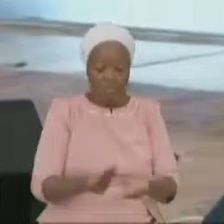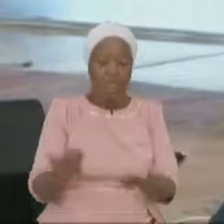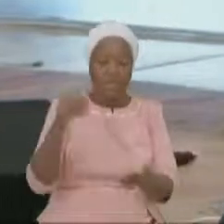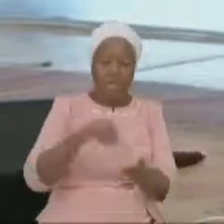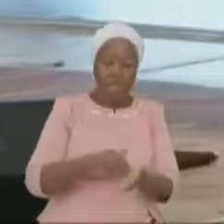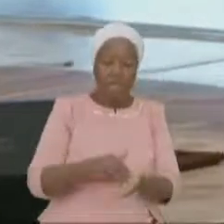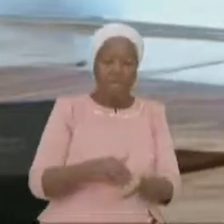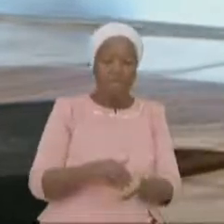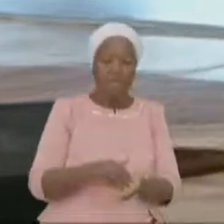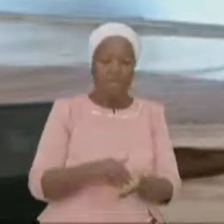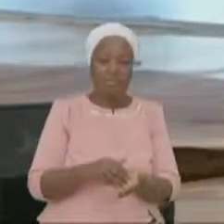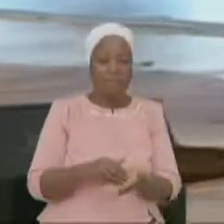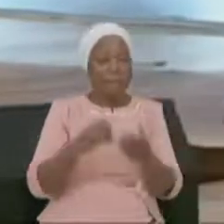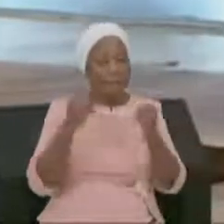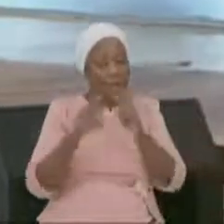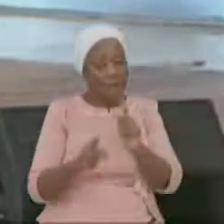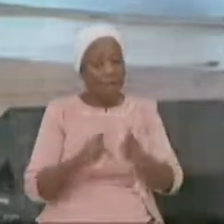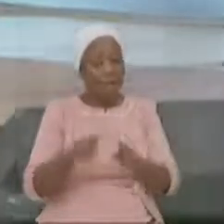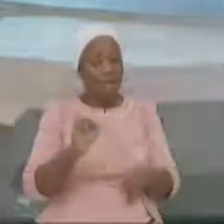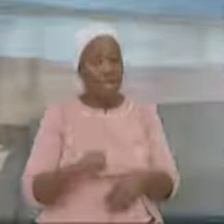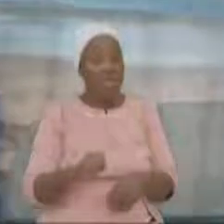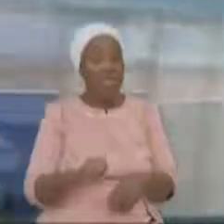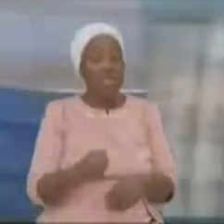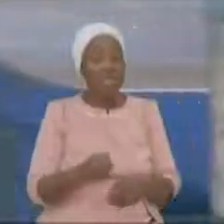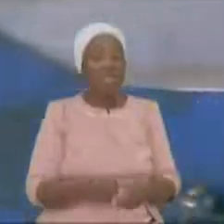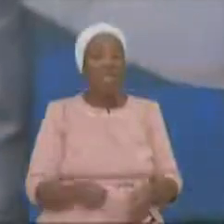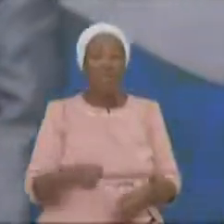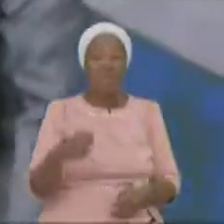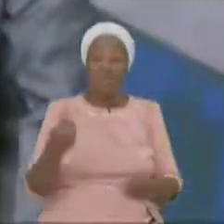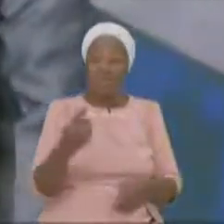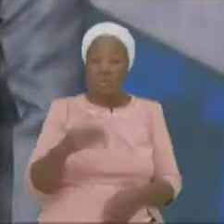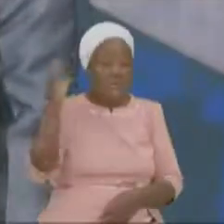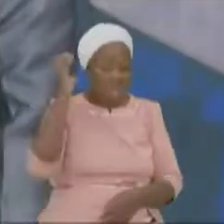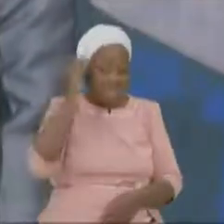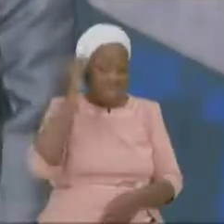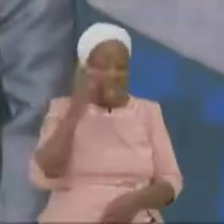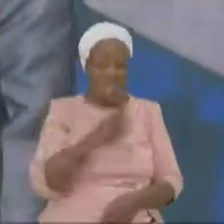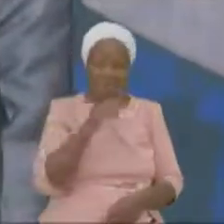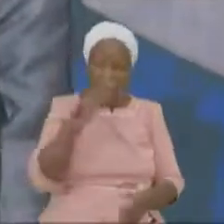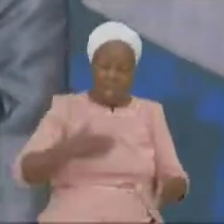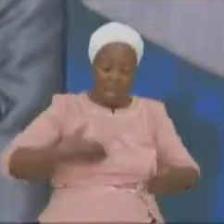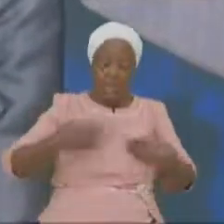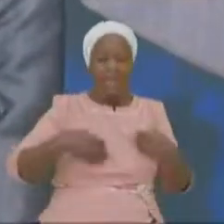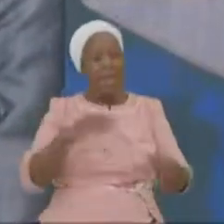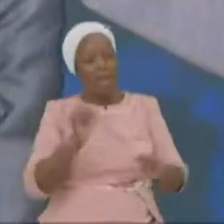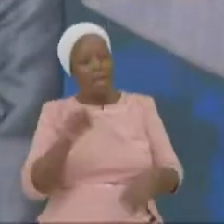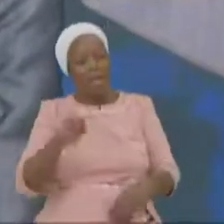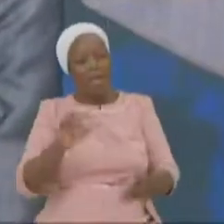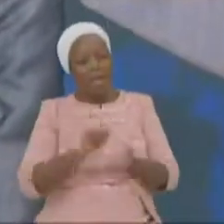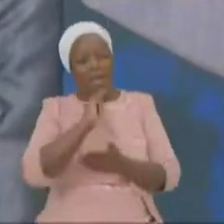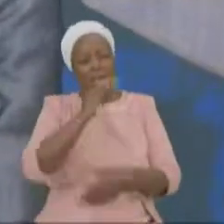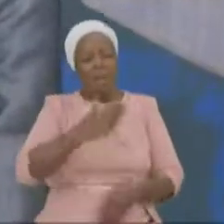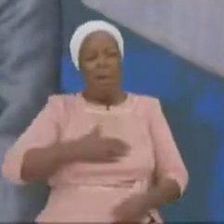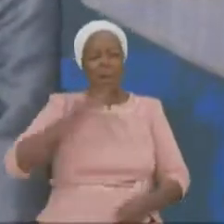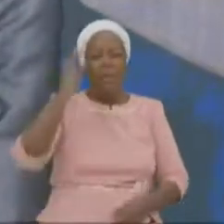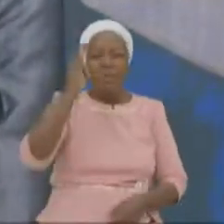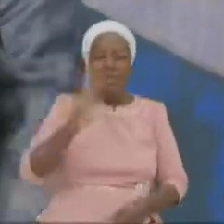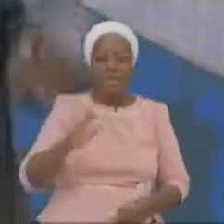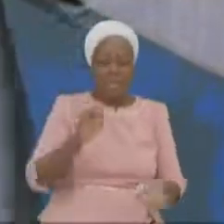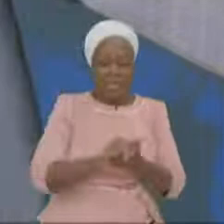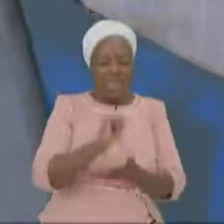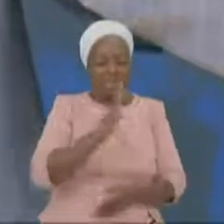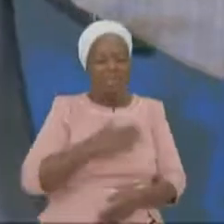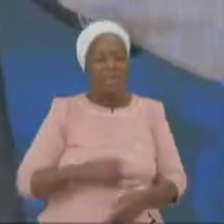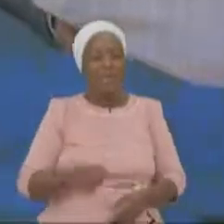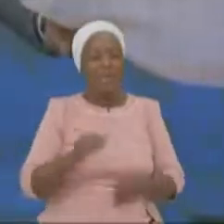even hear gladly and be happy, and they say, that's my preacher, that's my pastor, that's my